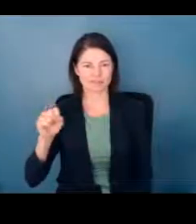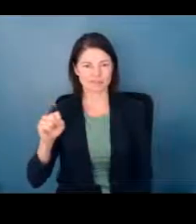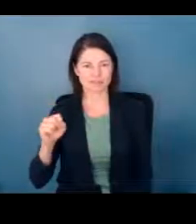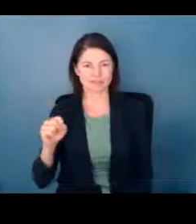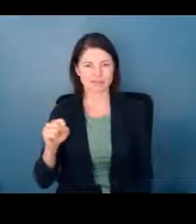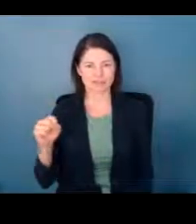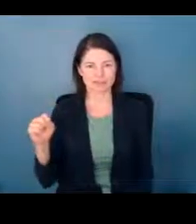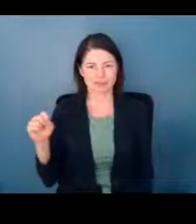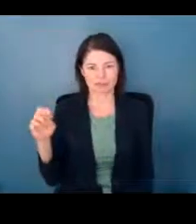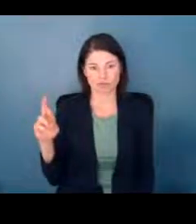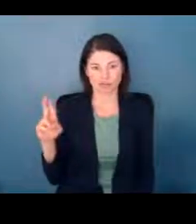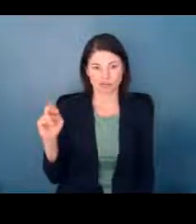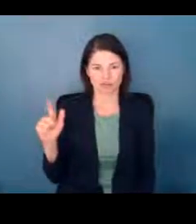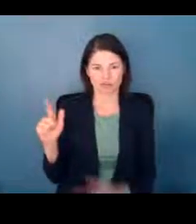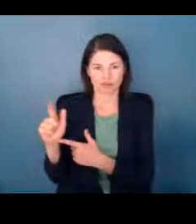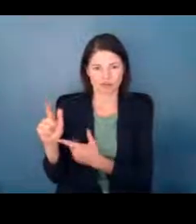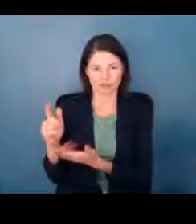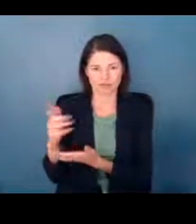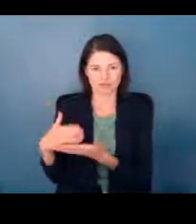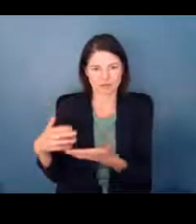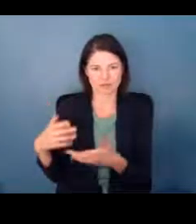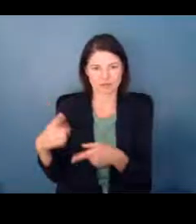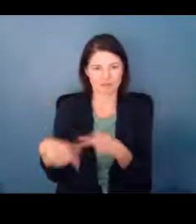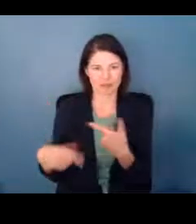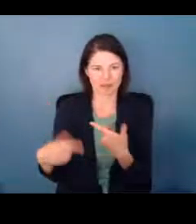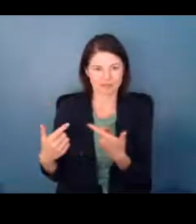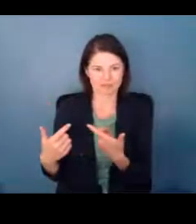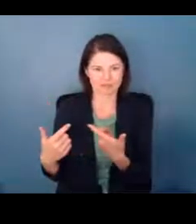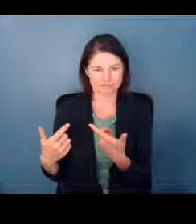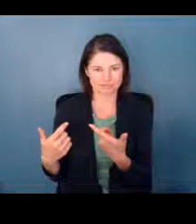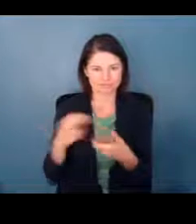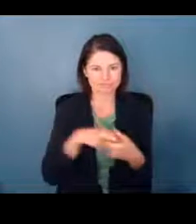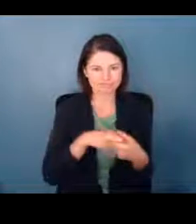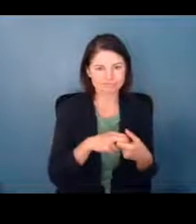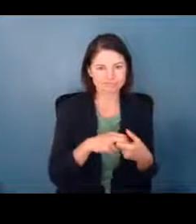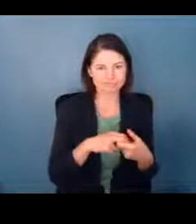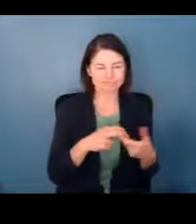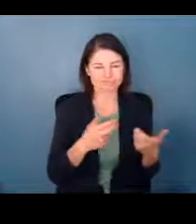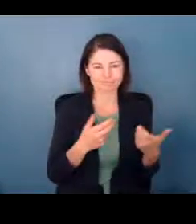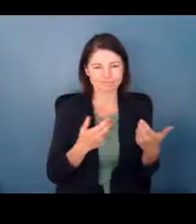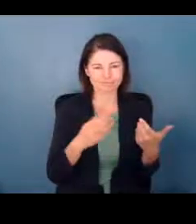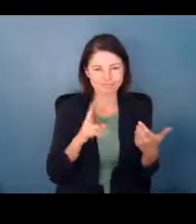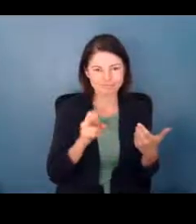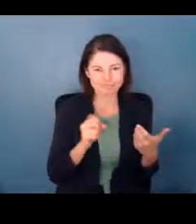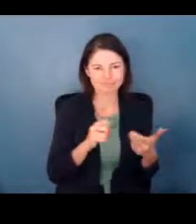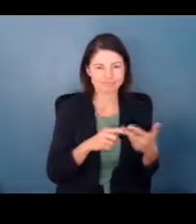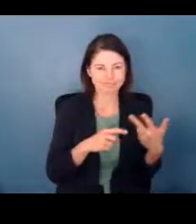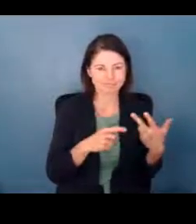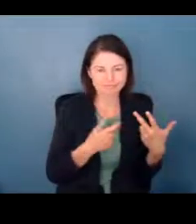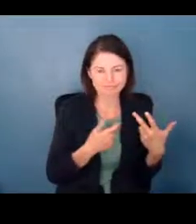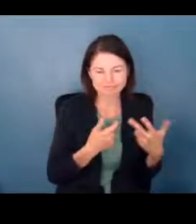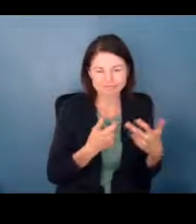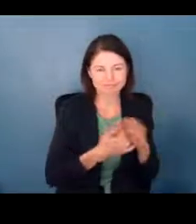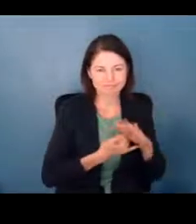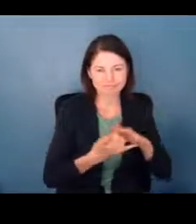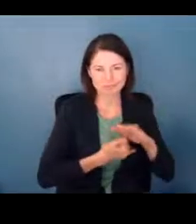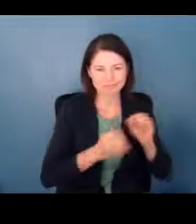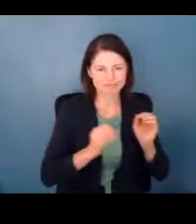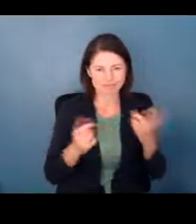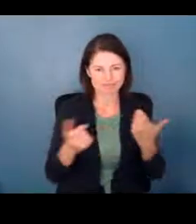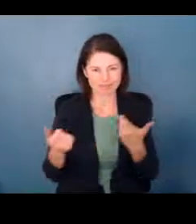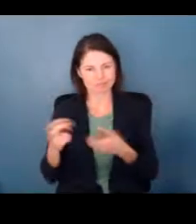there's no other way for them to get to jobs other than getting in those older cars and driving into the urban areas. Yeah, I